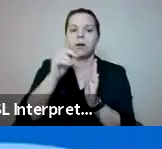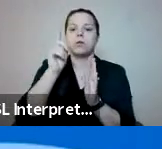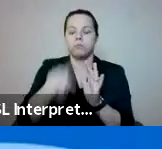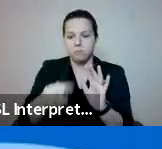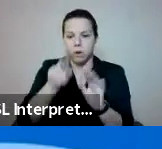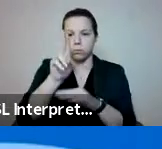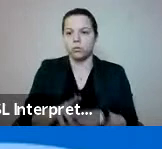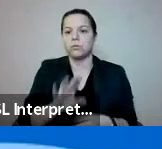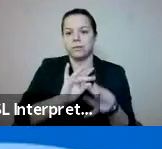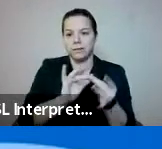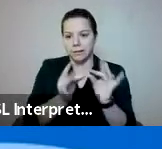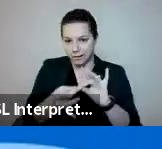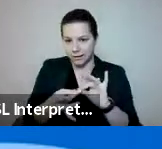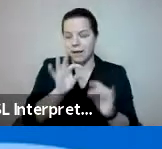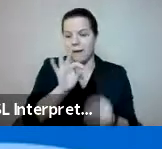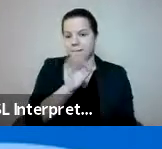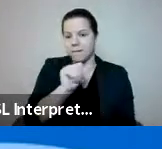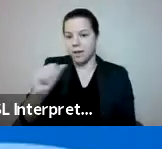at